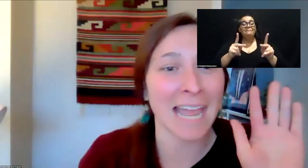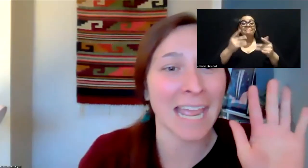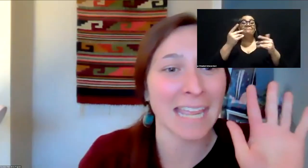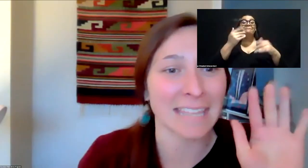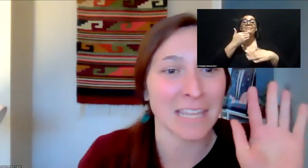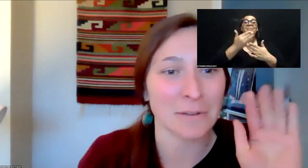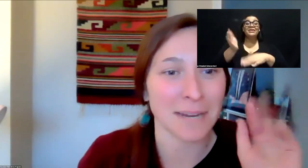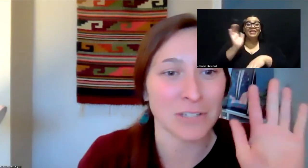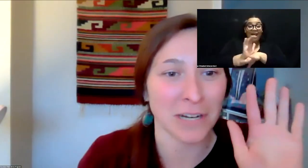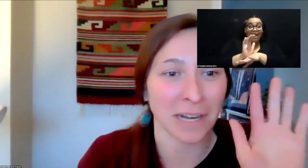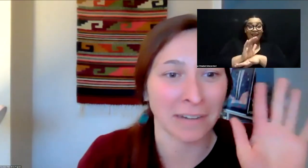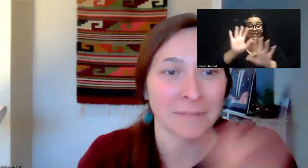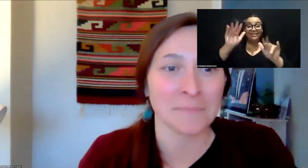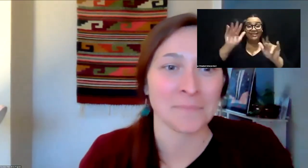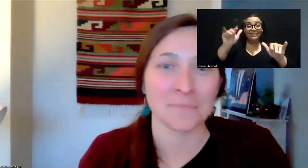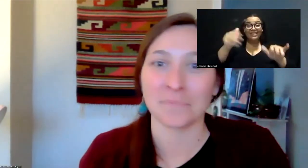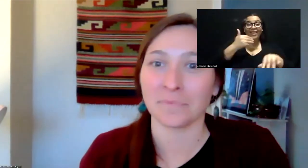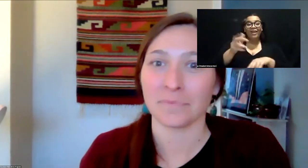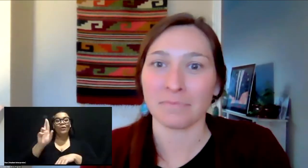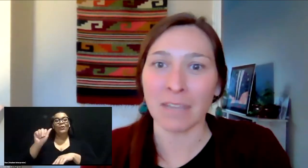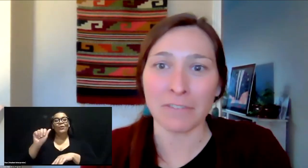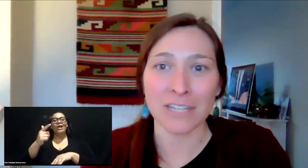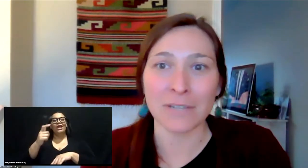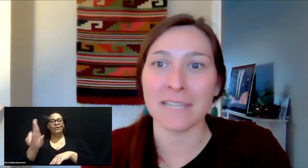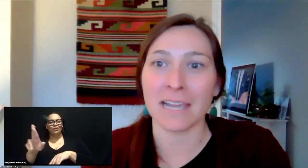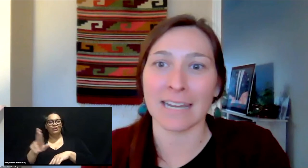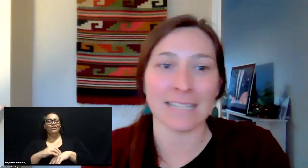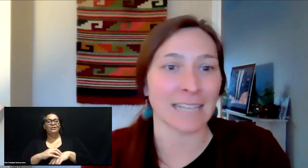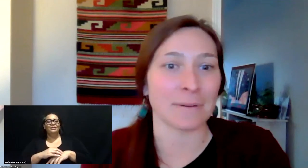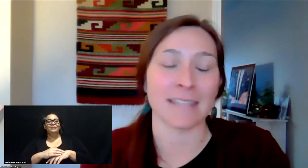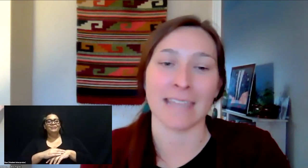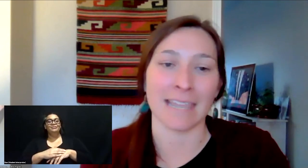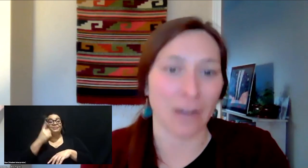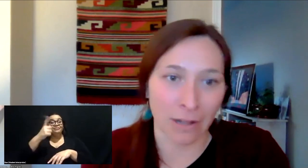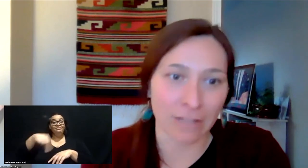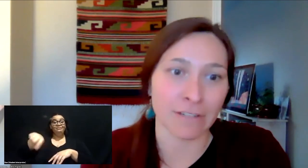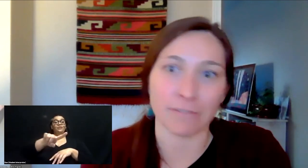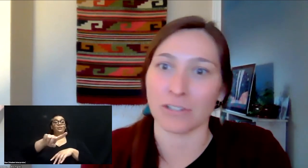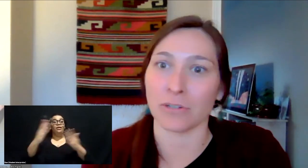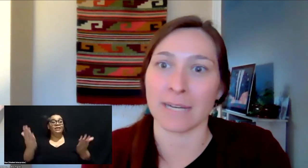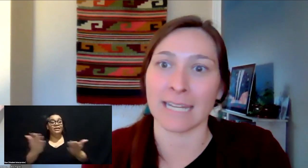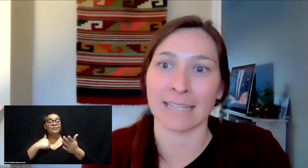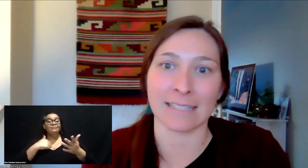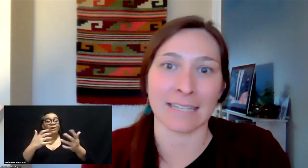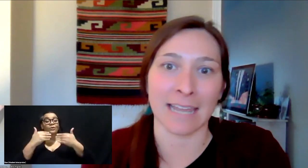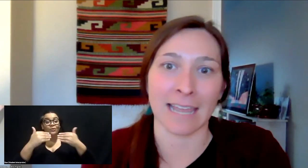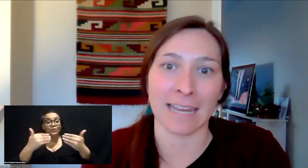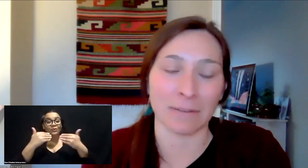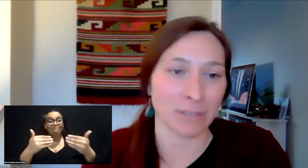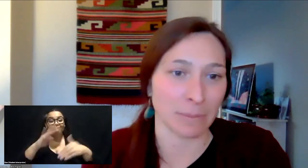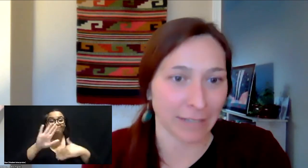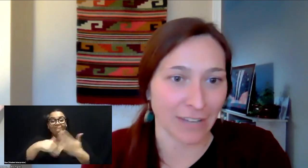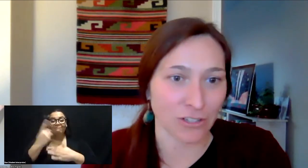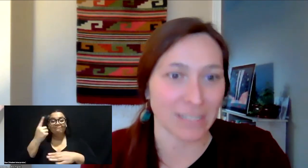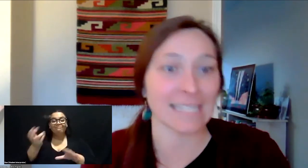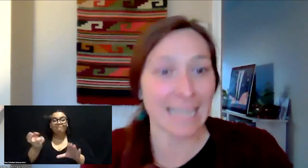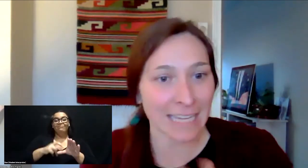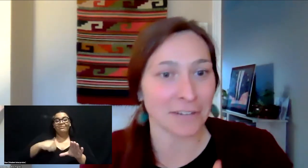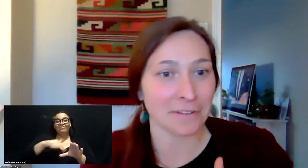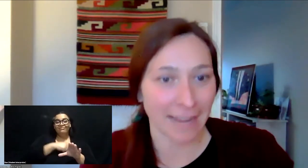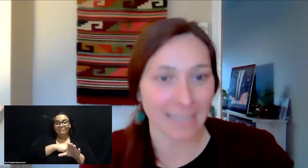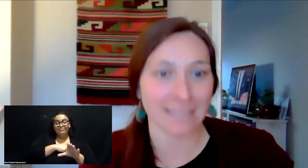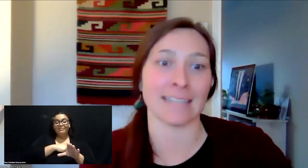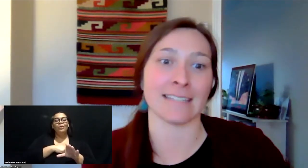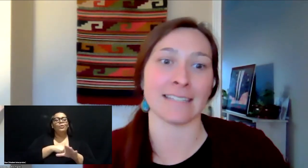Good night. Thank you, Ranger. For you in the audience, I want to thank all of you for joining us tonight. It was a pleasure